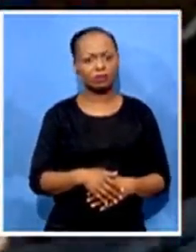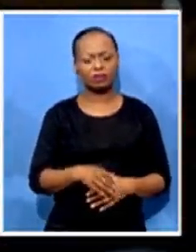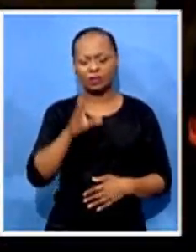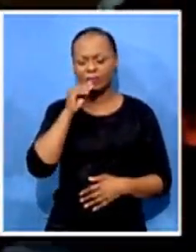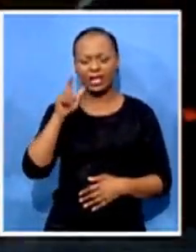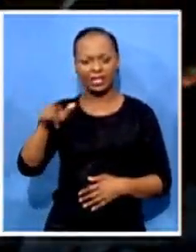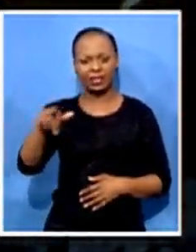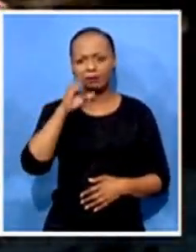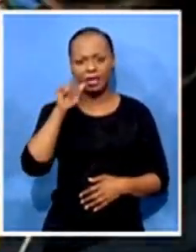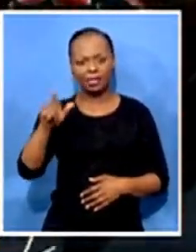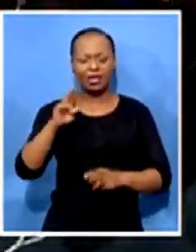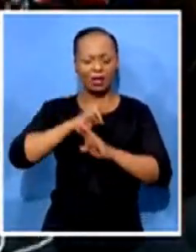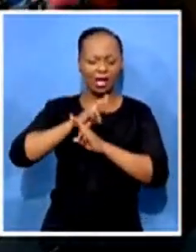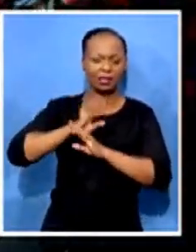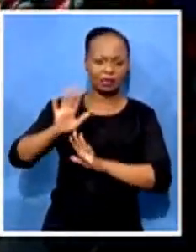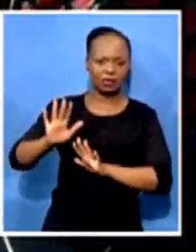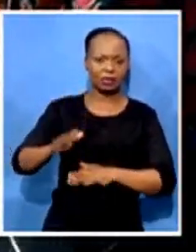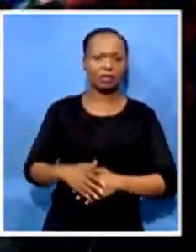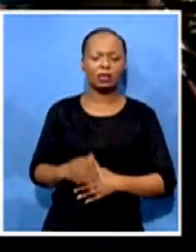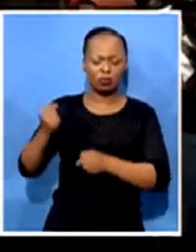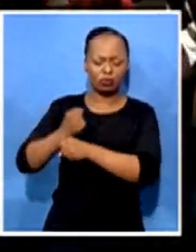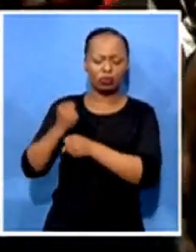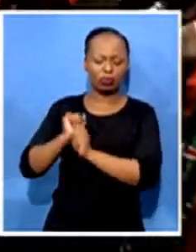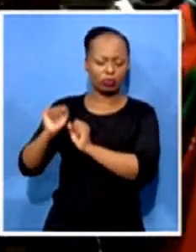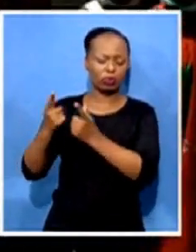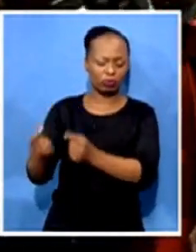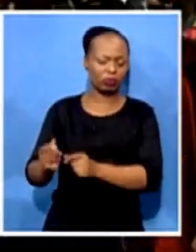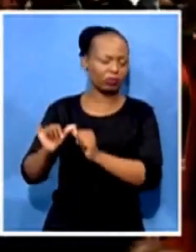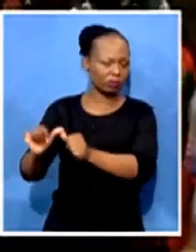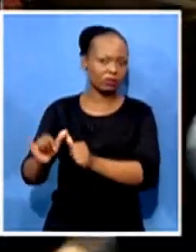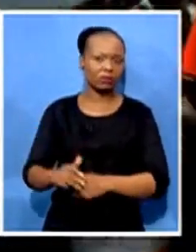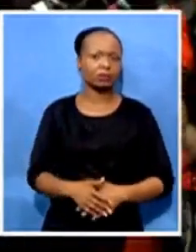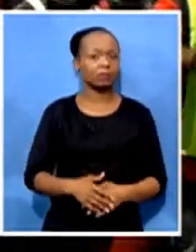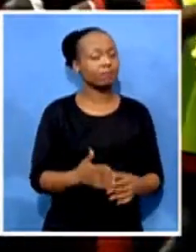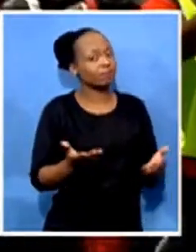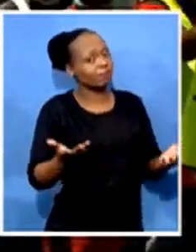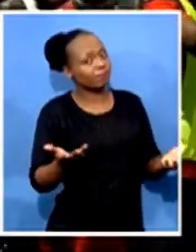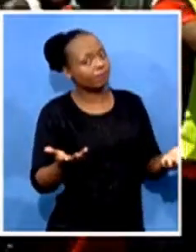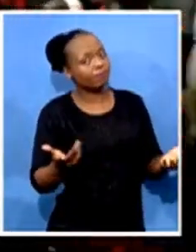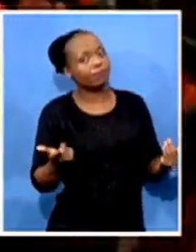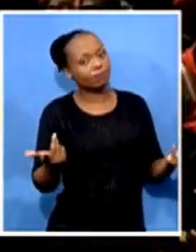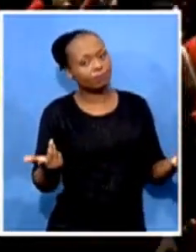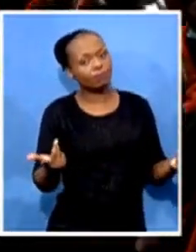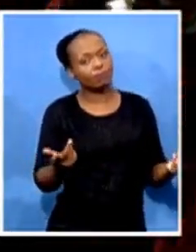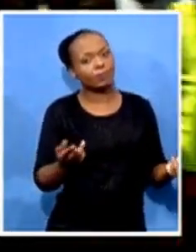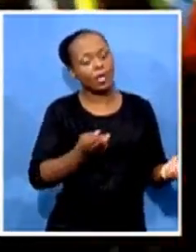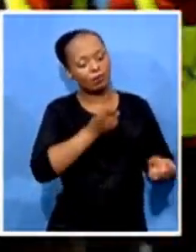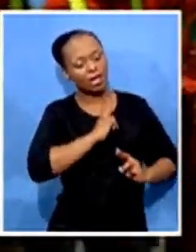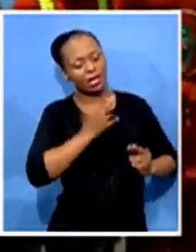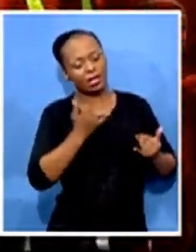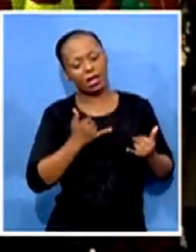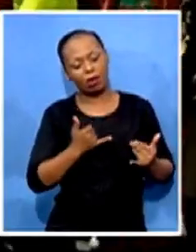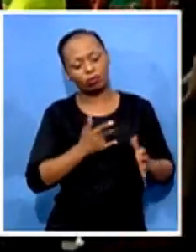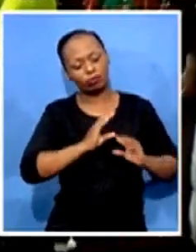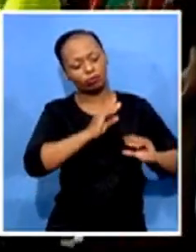here. Of course, the response there is that they will not speak to the media at this point, so it's uncertain as to whether